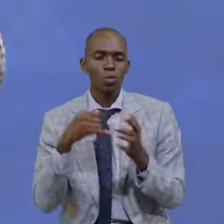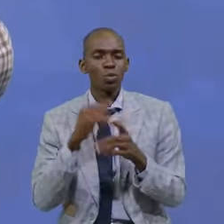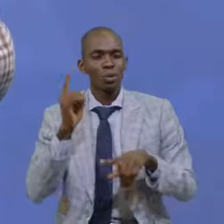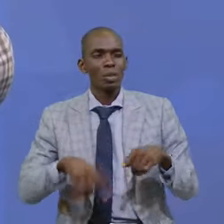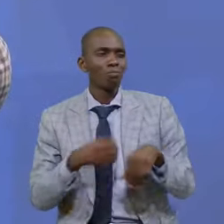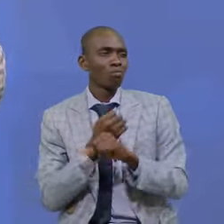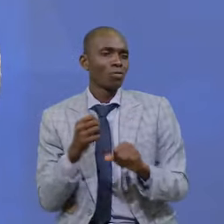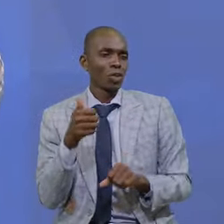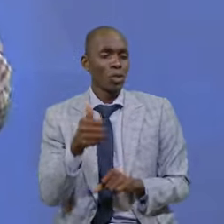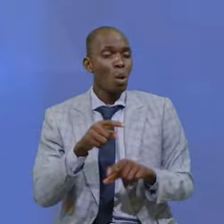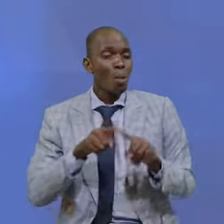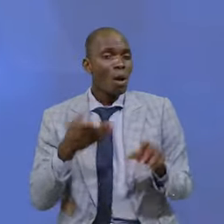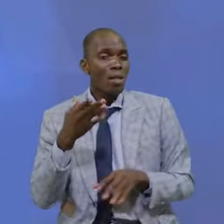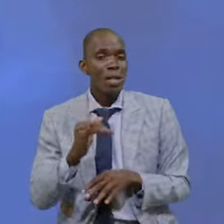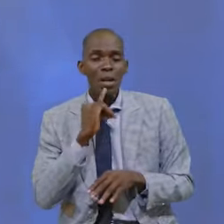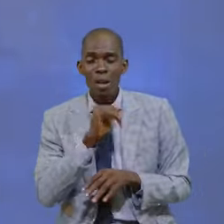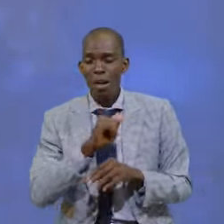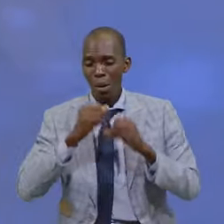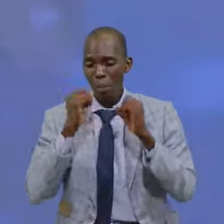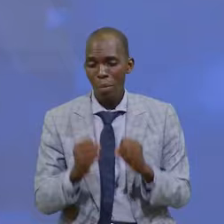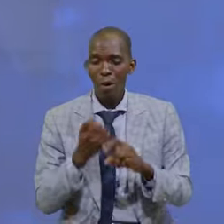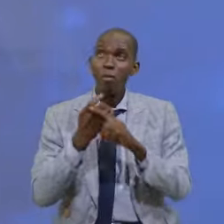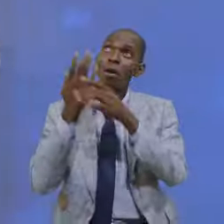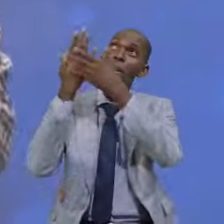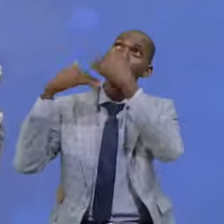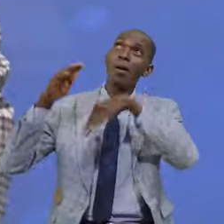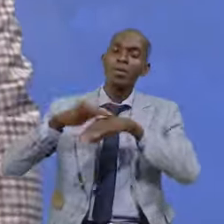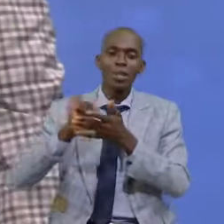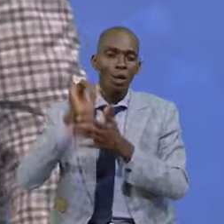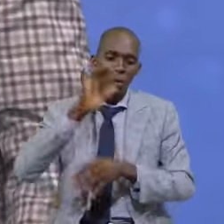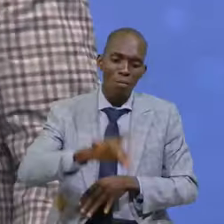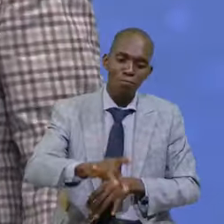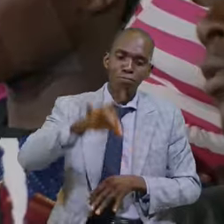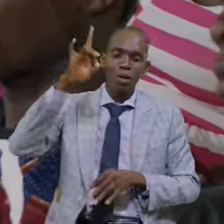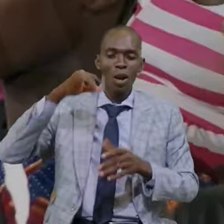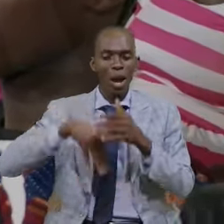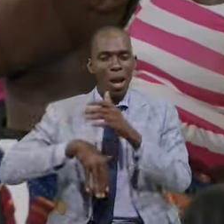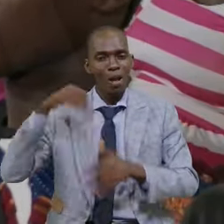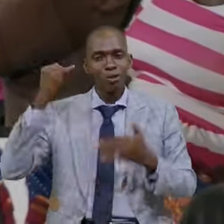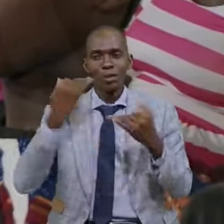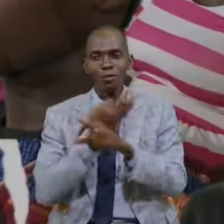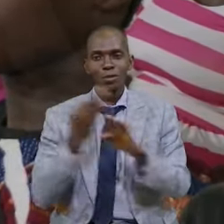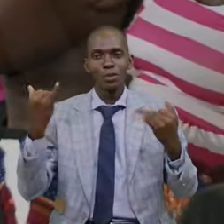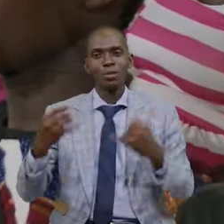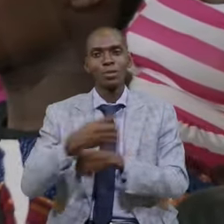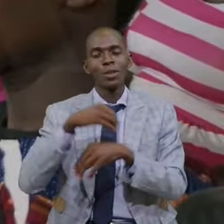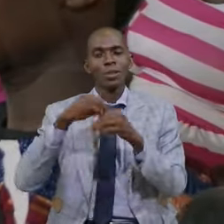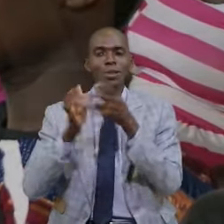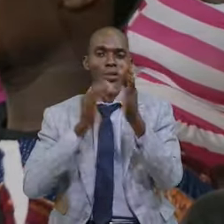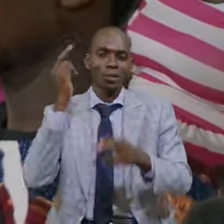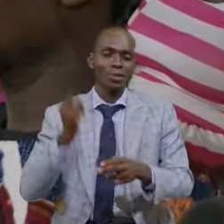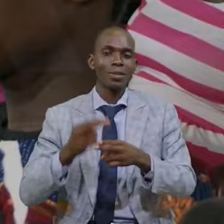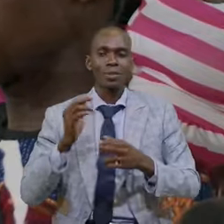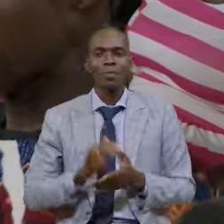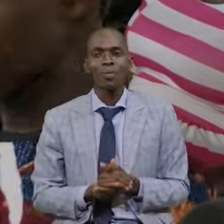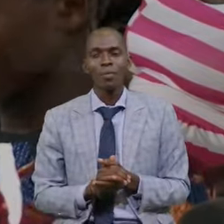there's a power from heaven that will get you out today in Jesus' name.